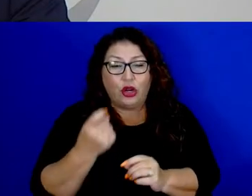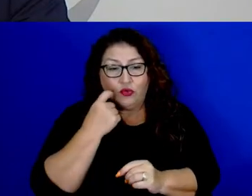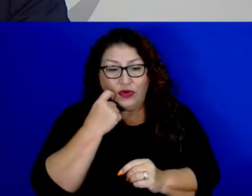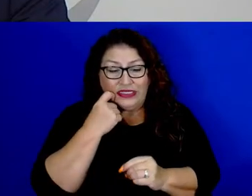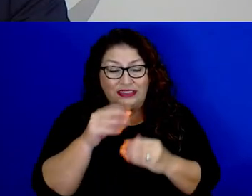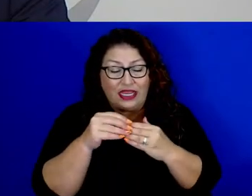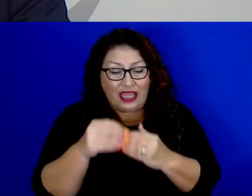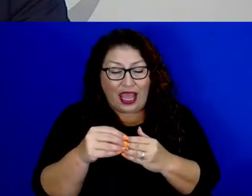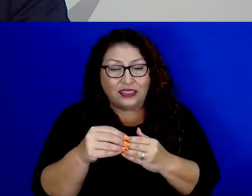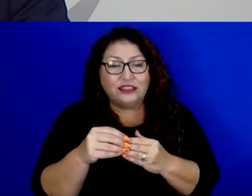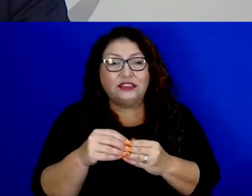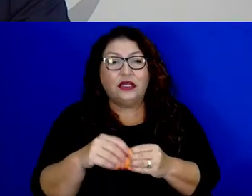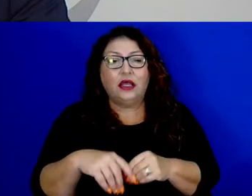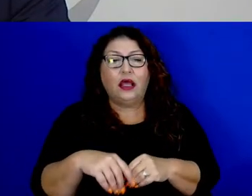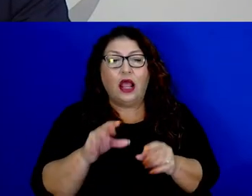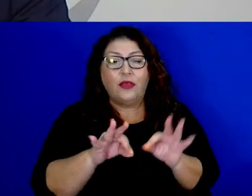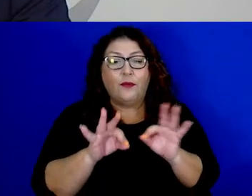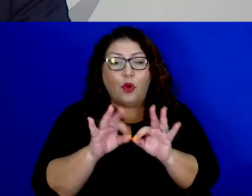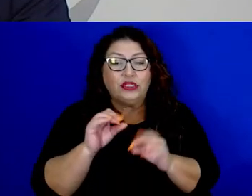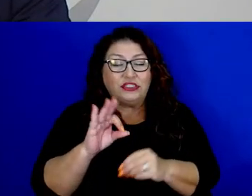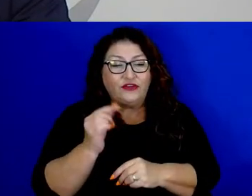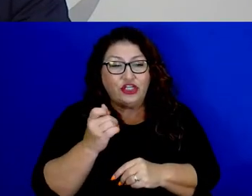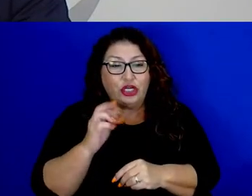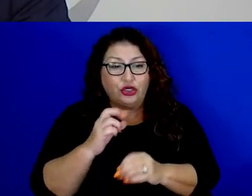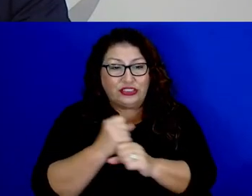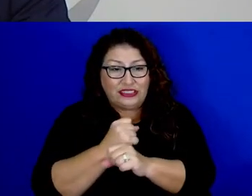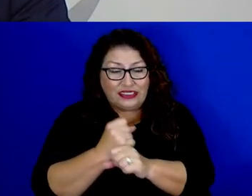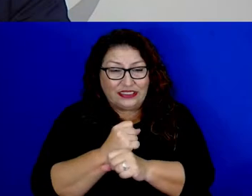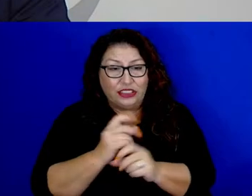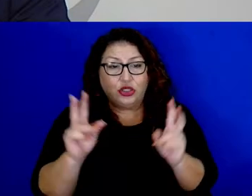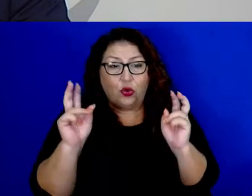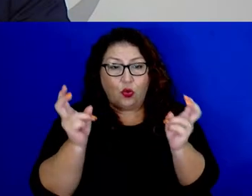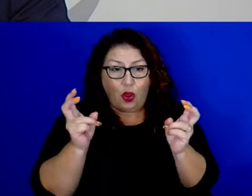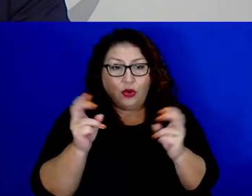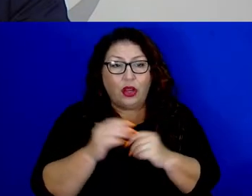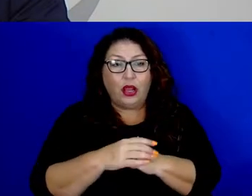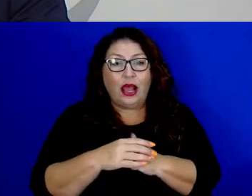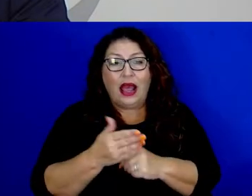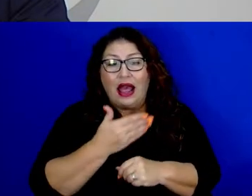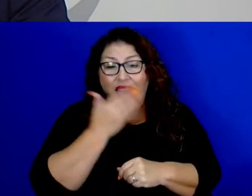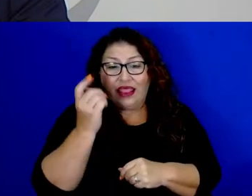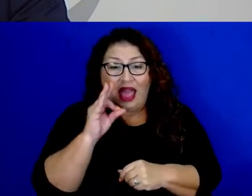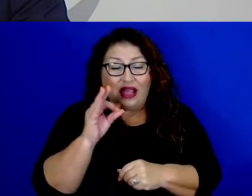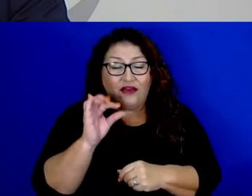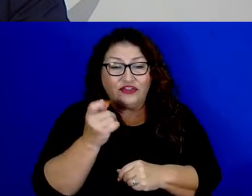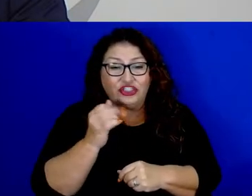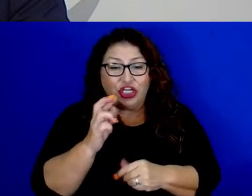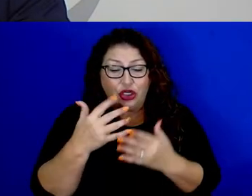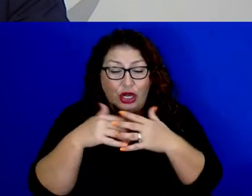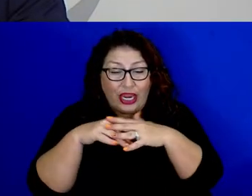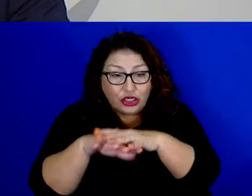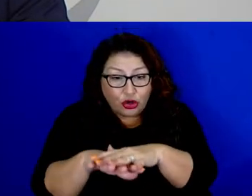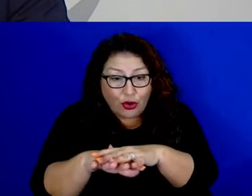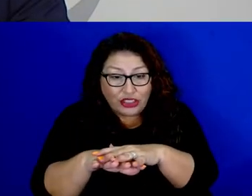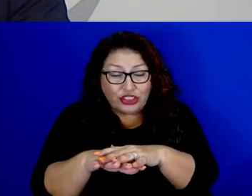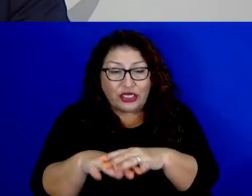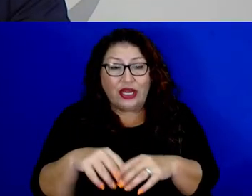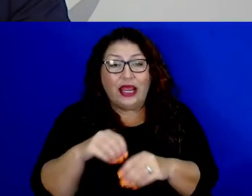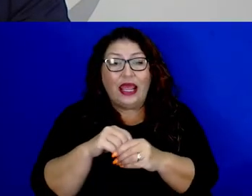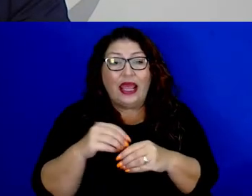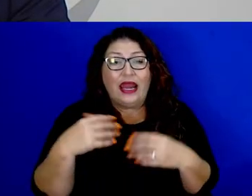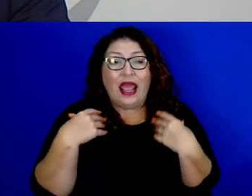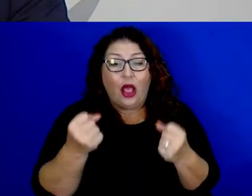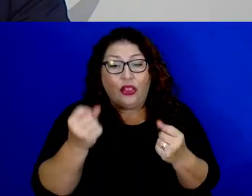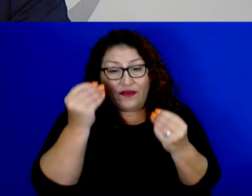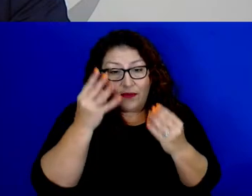gender statistics, quote, a lack of gender integration in health information systems